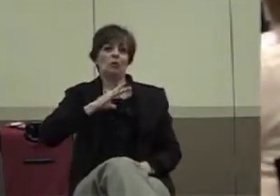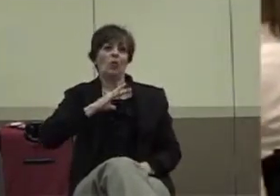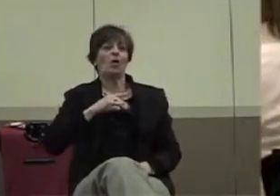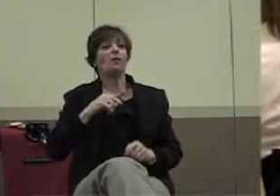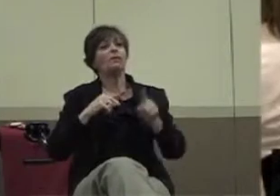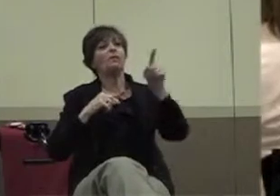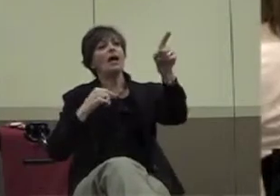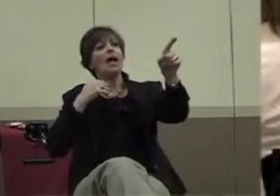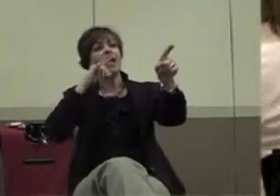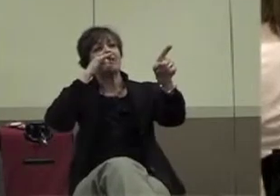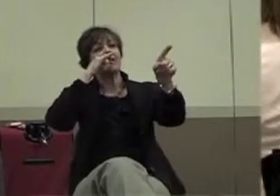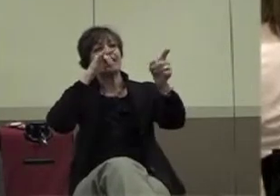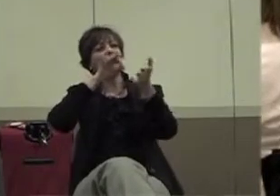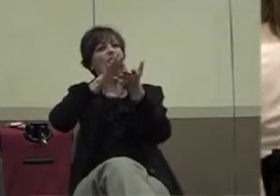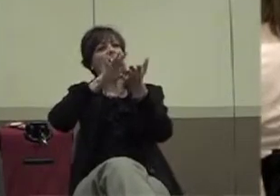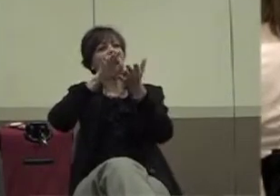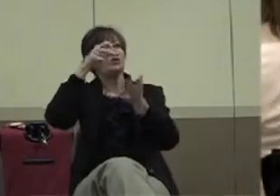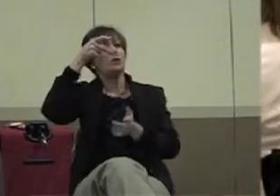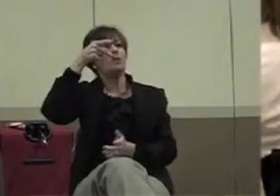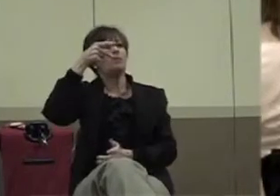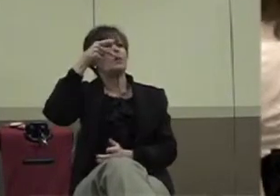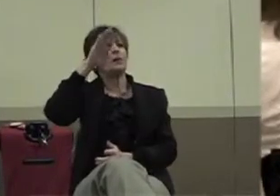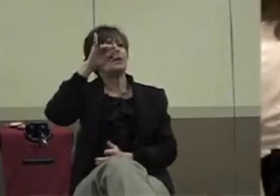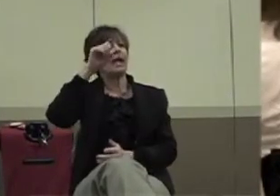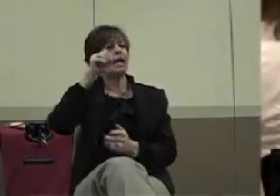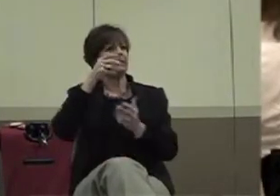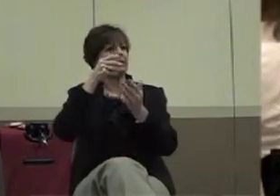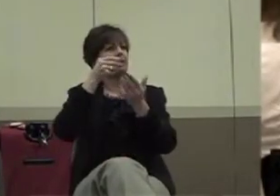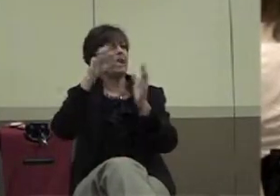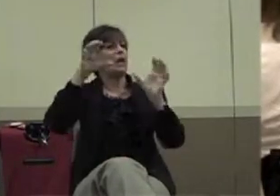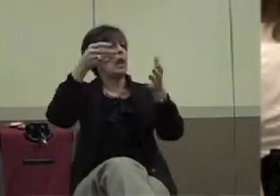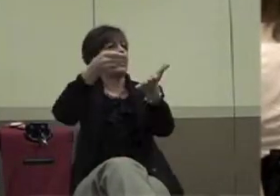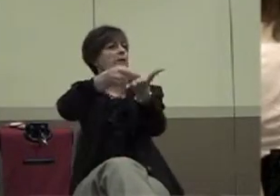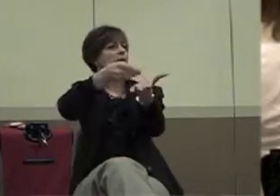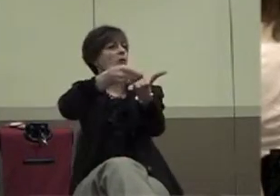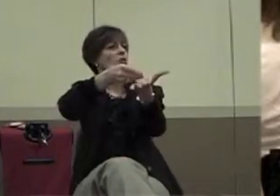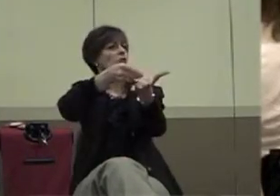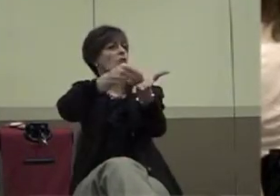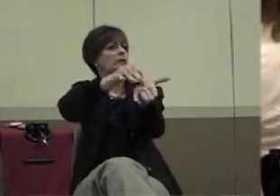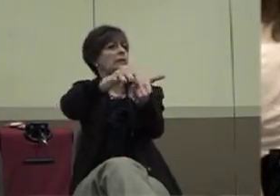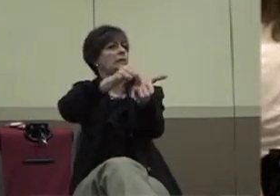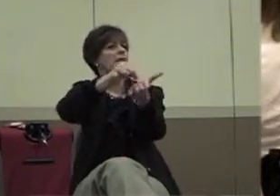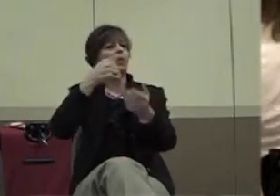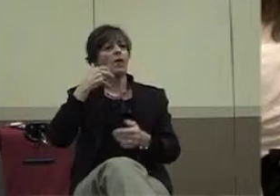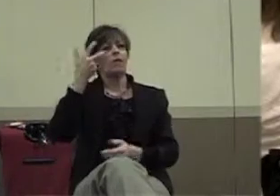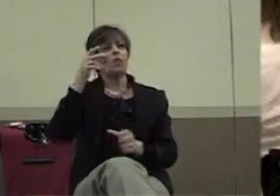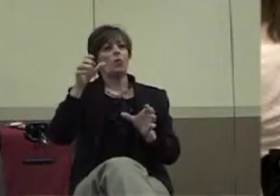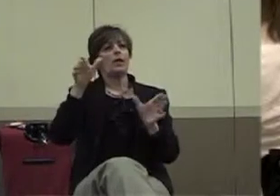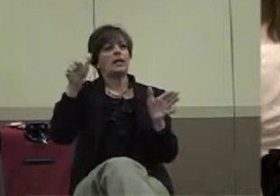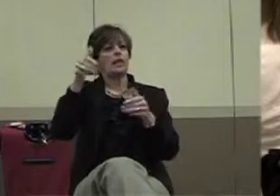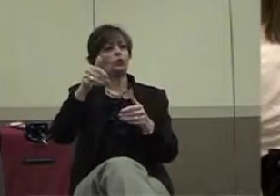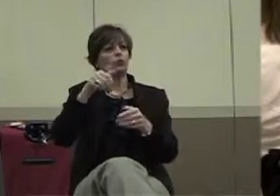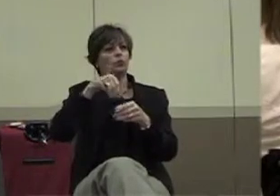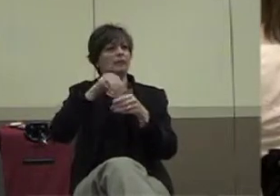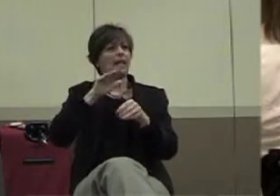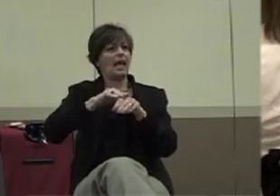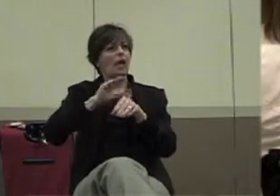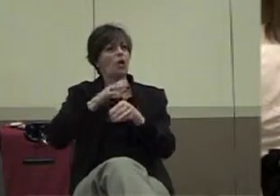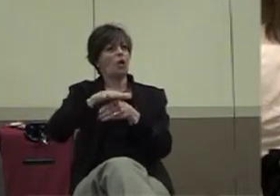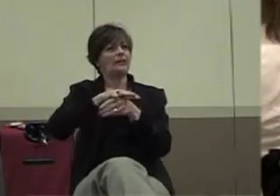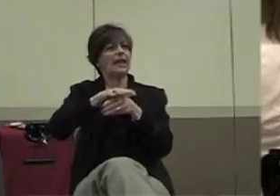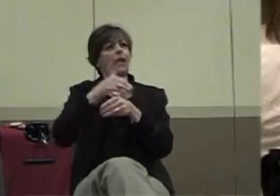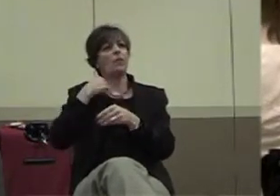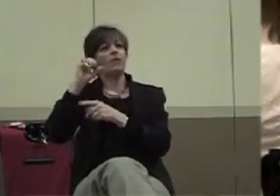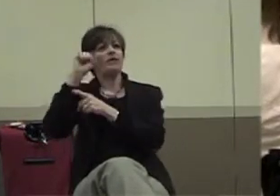count the PBIS class dollars that we have, so we have 3 classrooms at our site, so we have a site goal. And I say, oh,